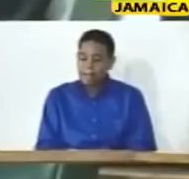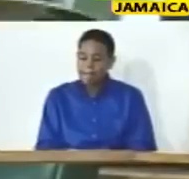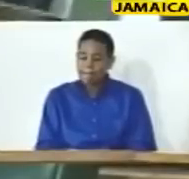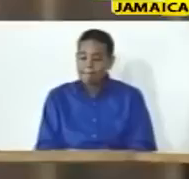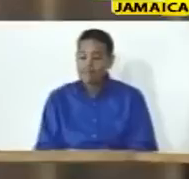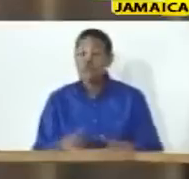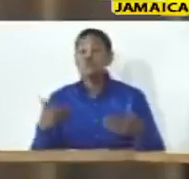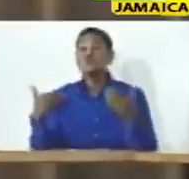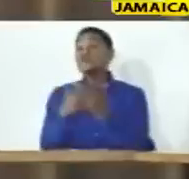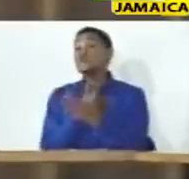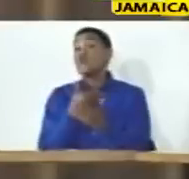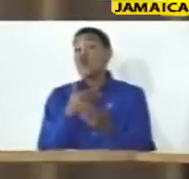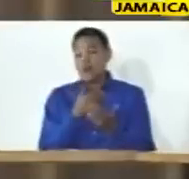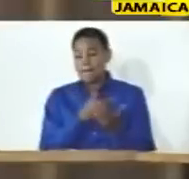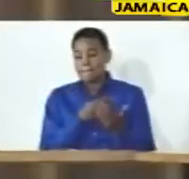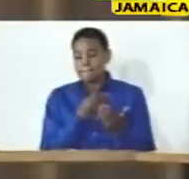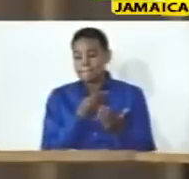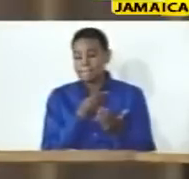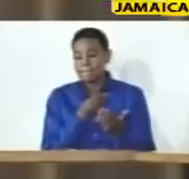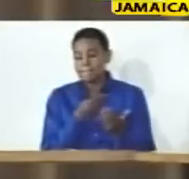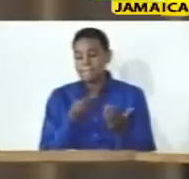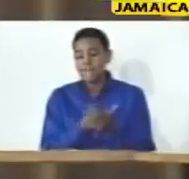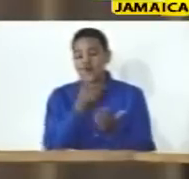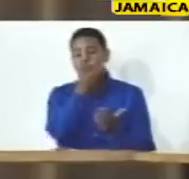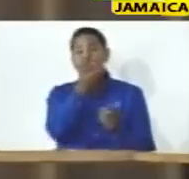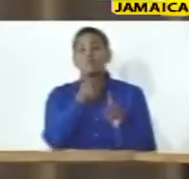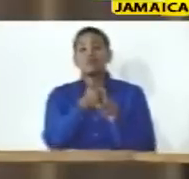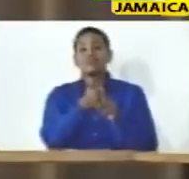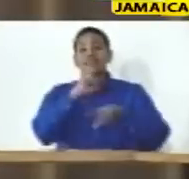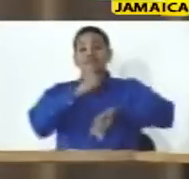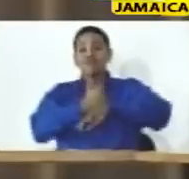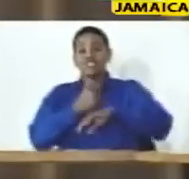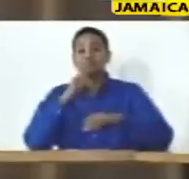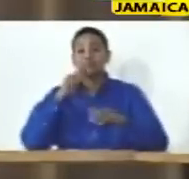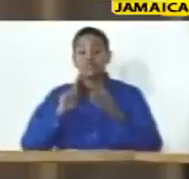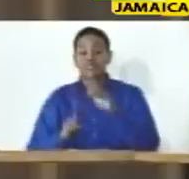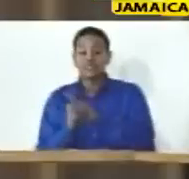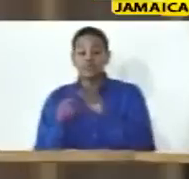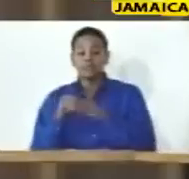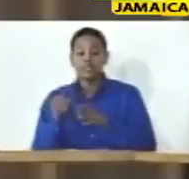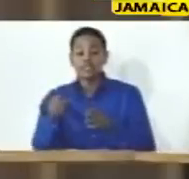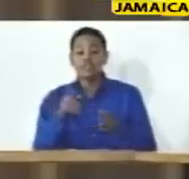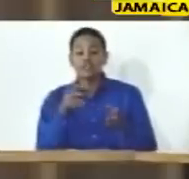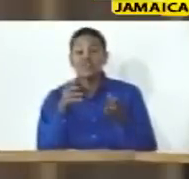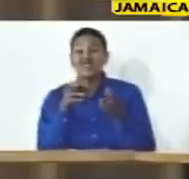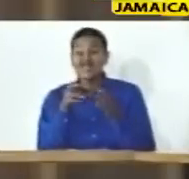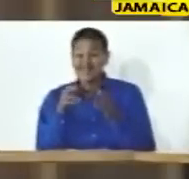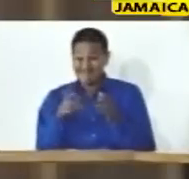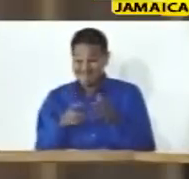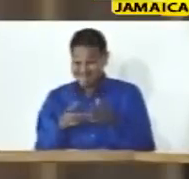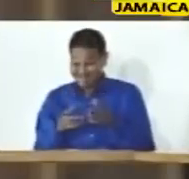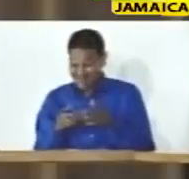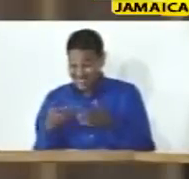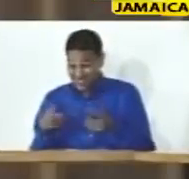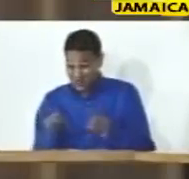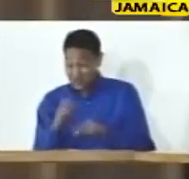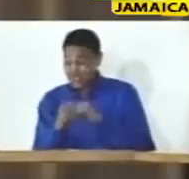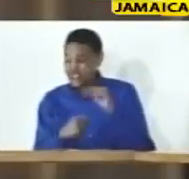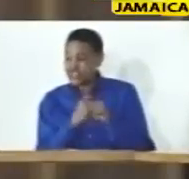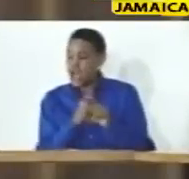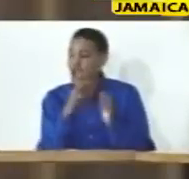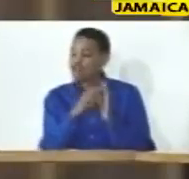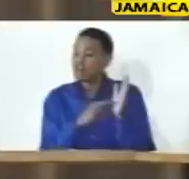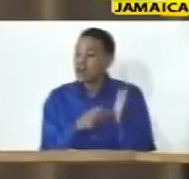The new program regime came into existence during the year, and regulation was passed to allow